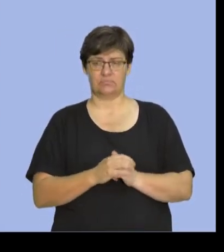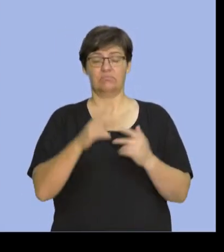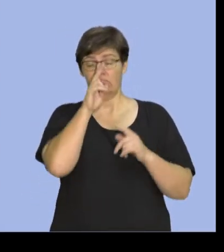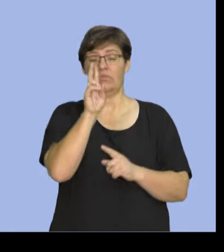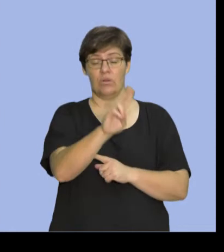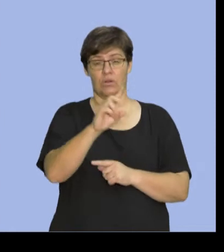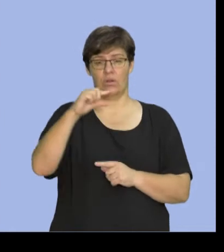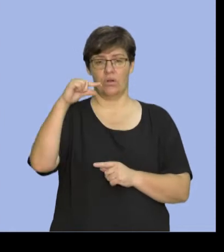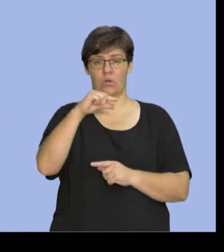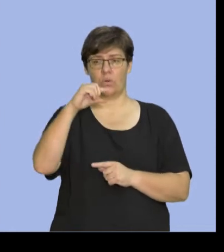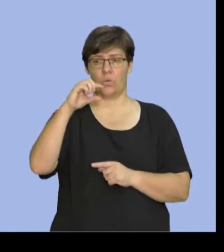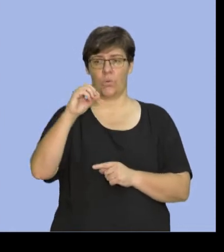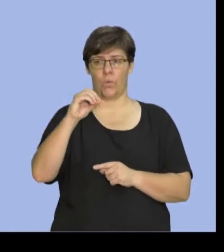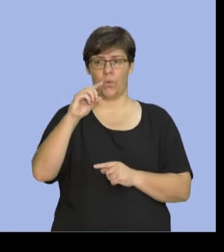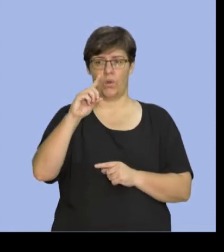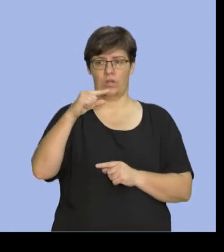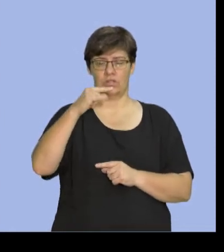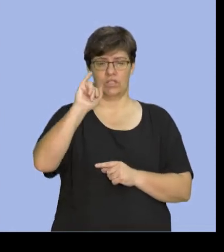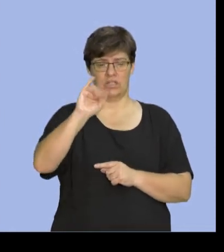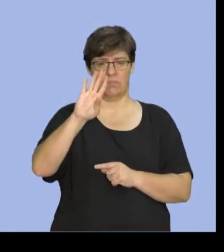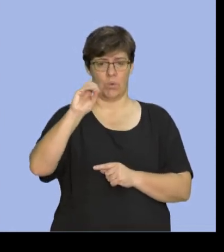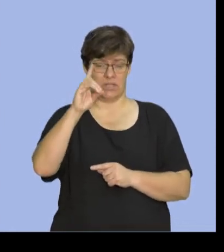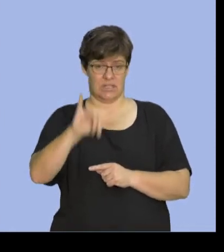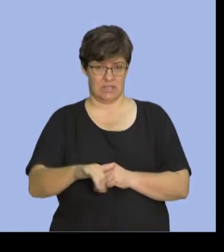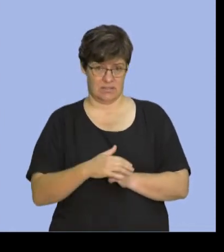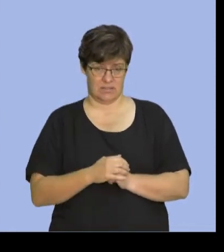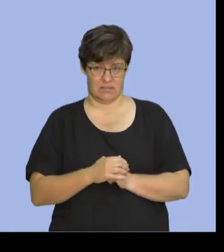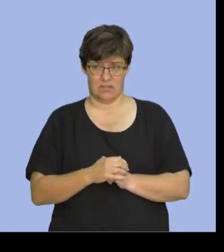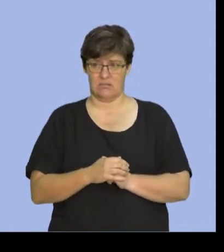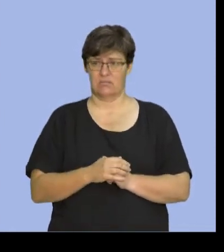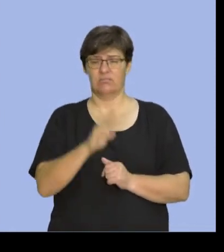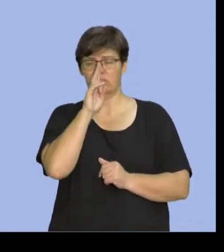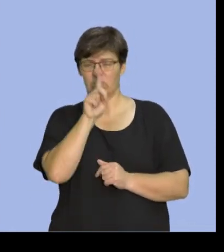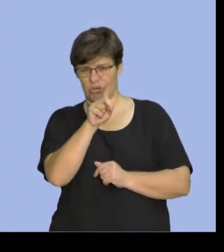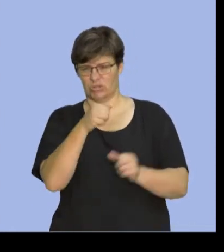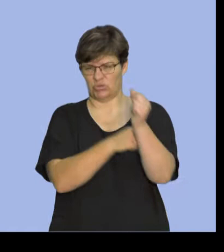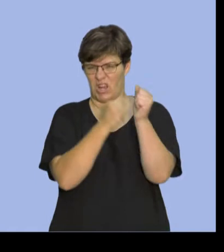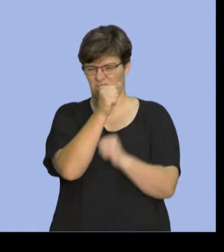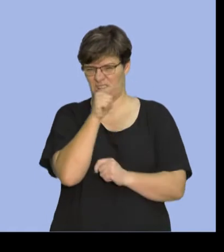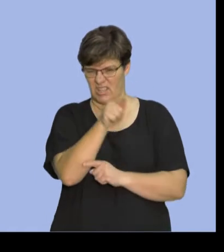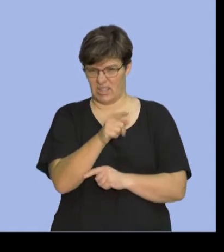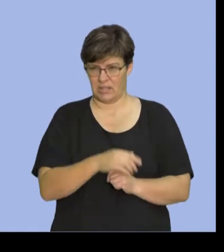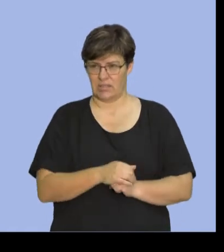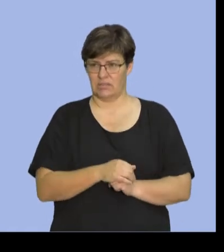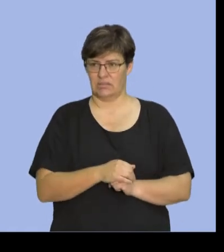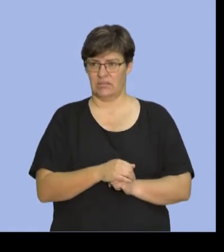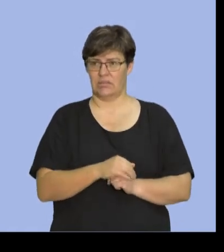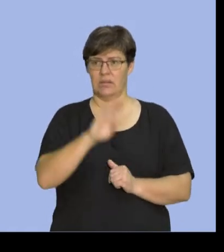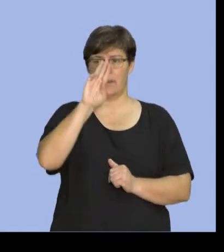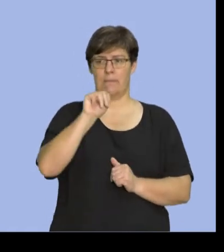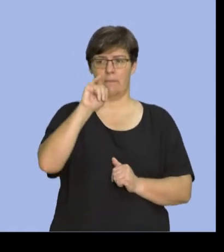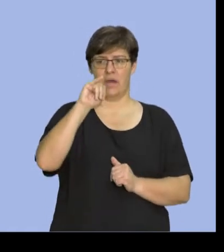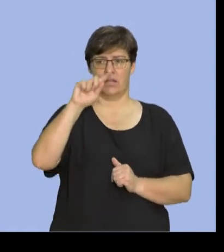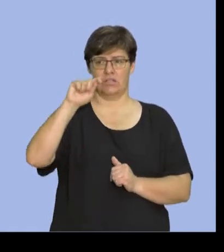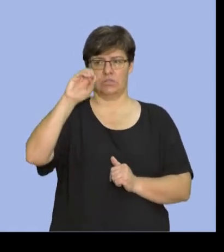need to look at structures called the Golgi body, and we will look at the structure of this. The mitochondrion